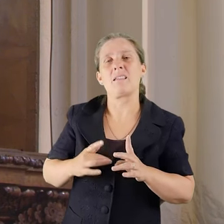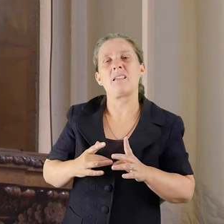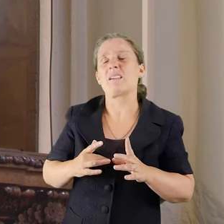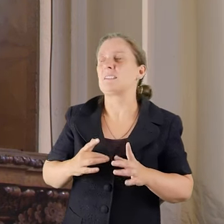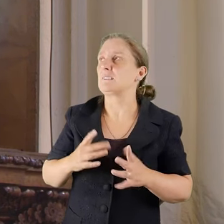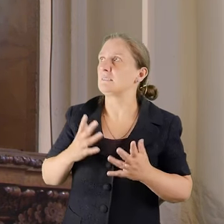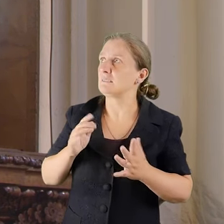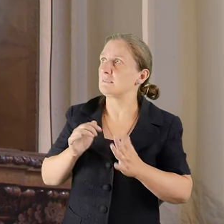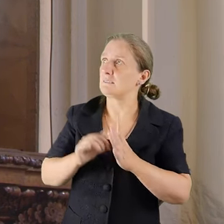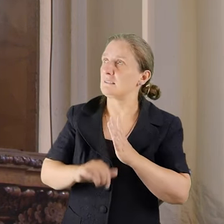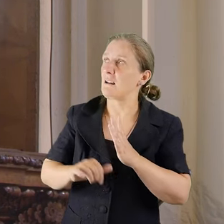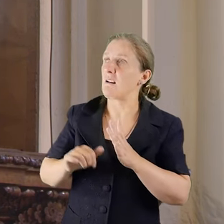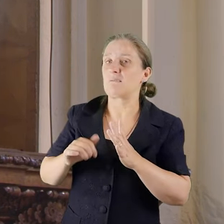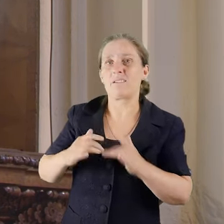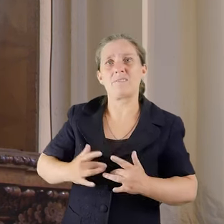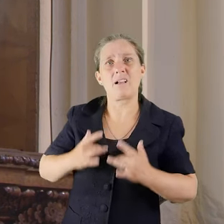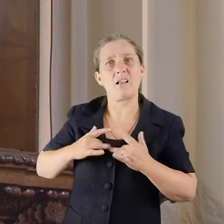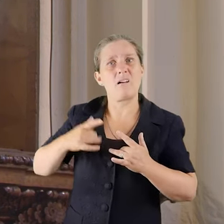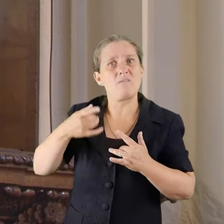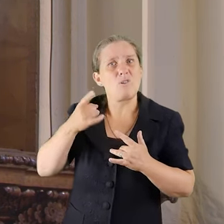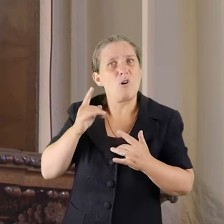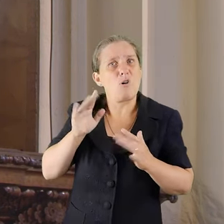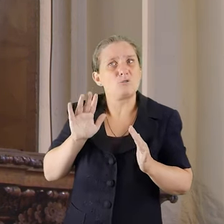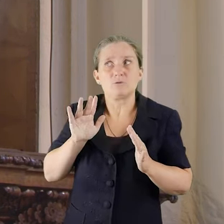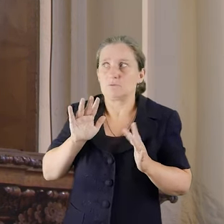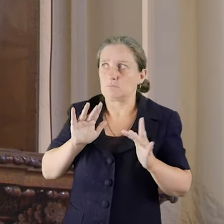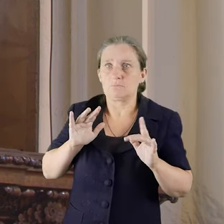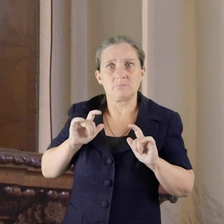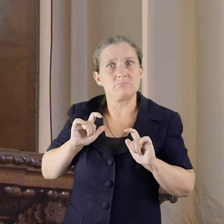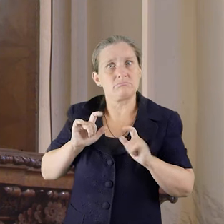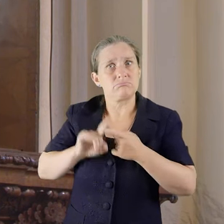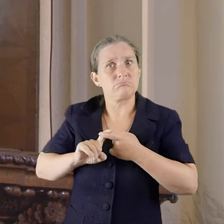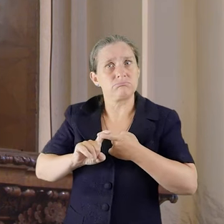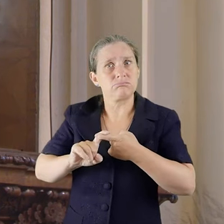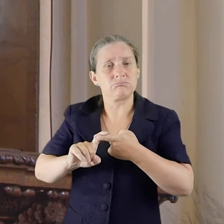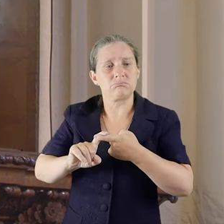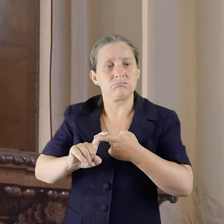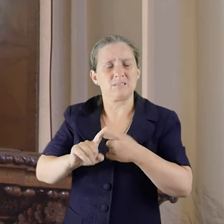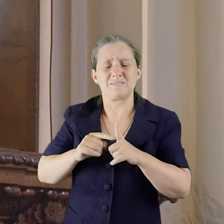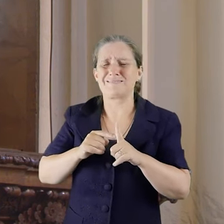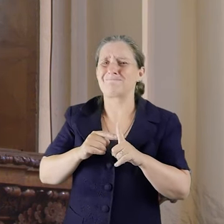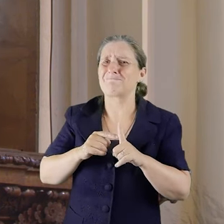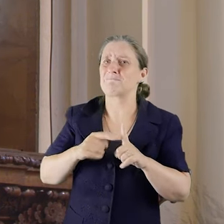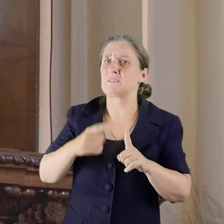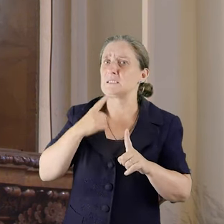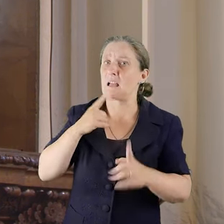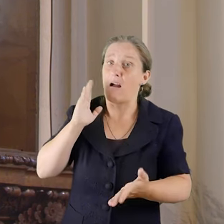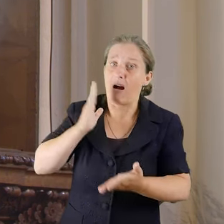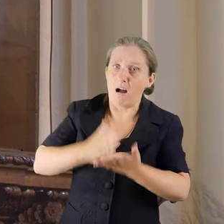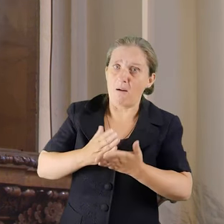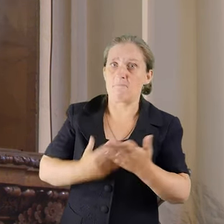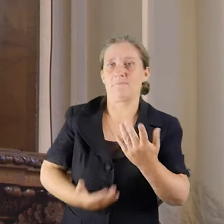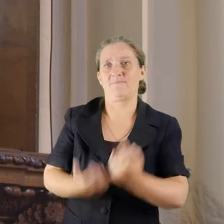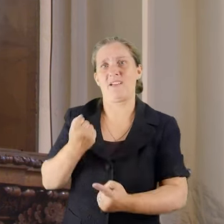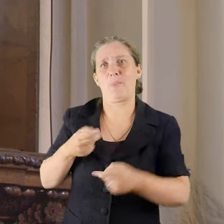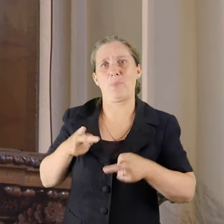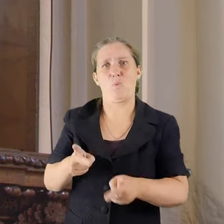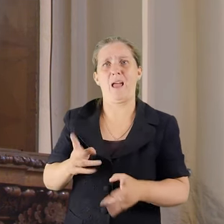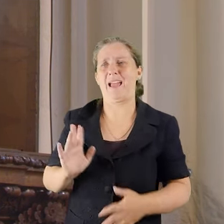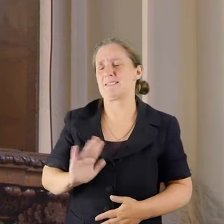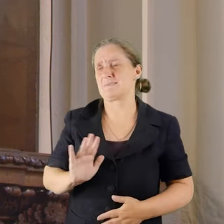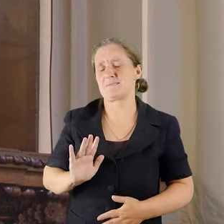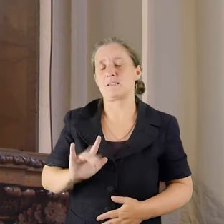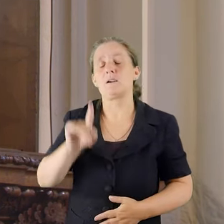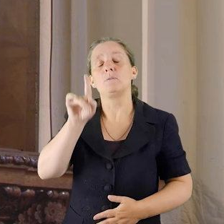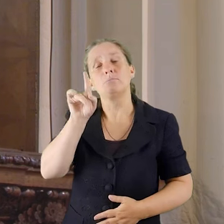that sense of God actually stuck around. And though he wouldn't yet say he'd found his way,